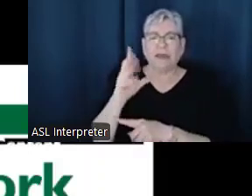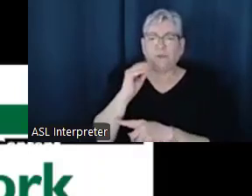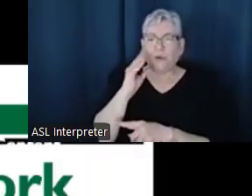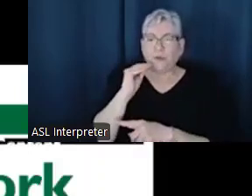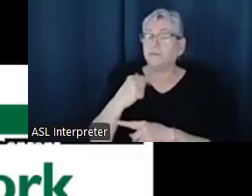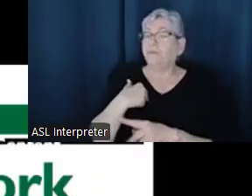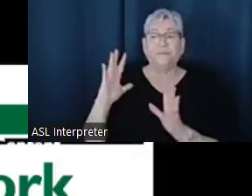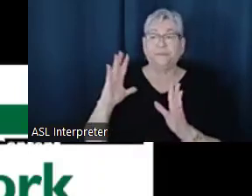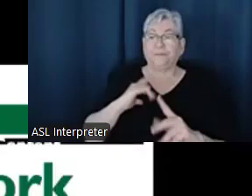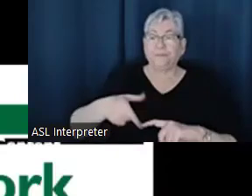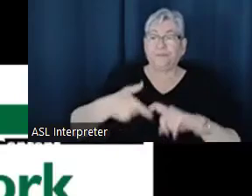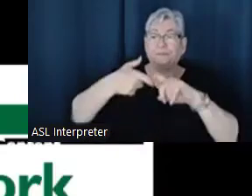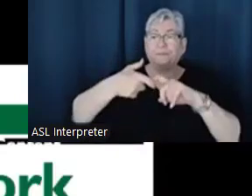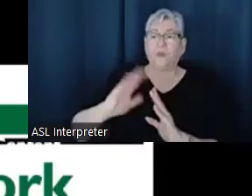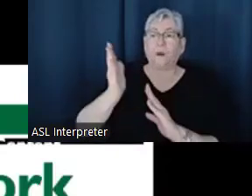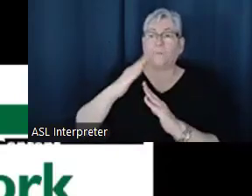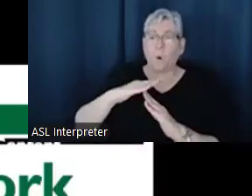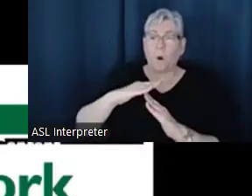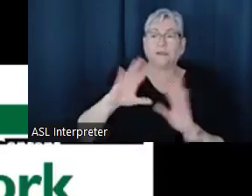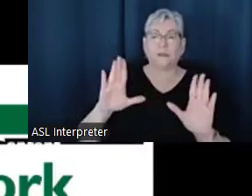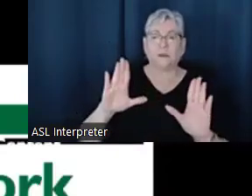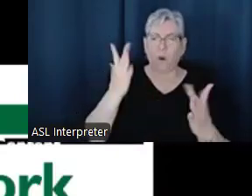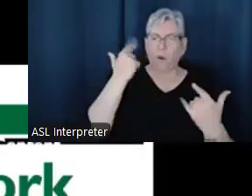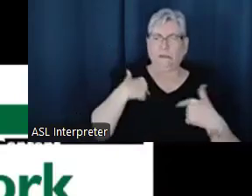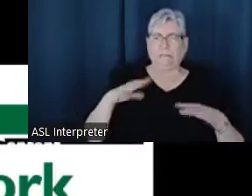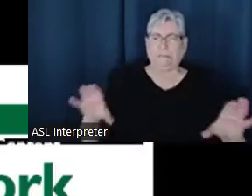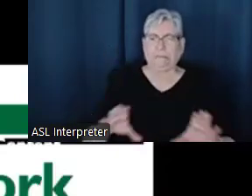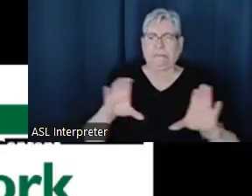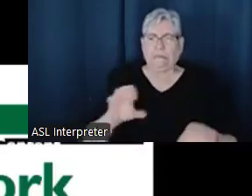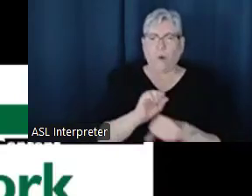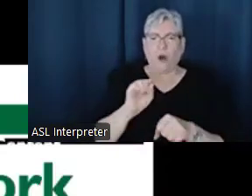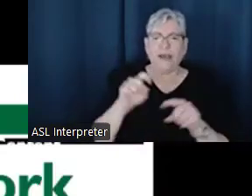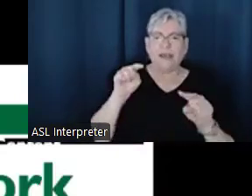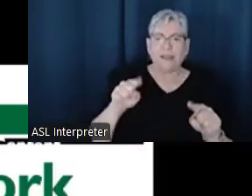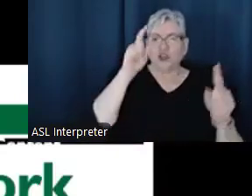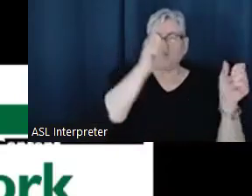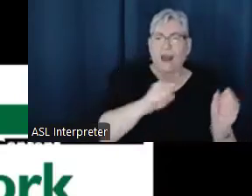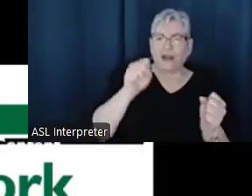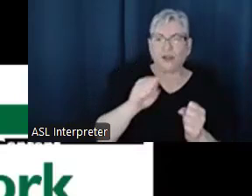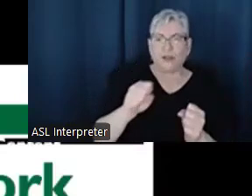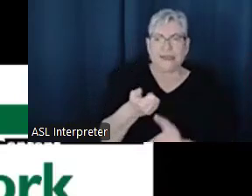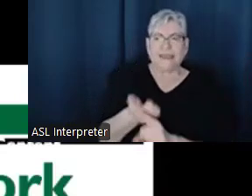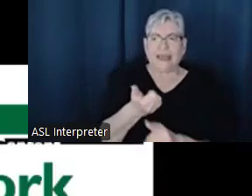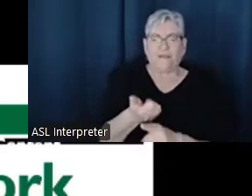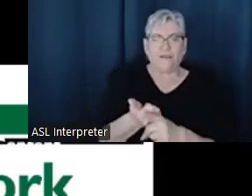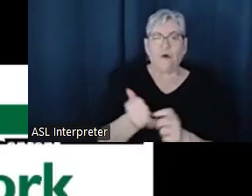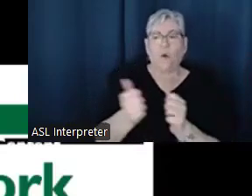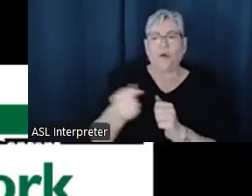and said, why am I doing all of the work? This could be a strategy in and of itself with the youth that I work